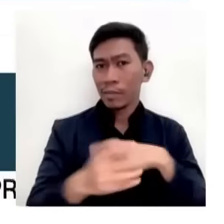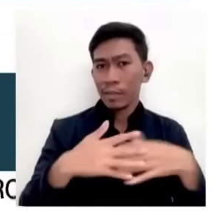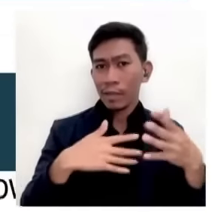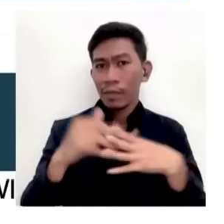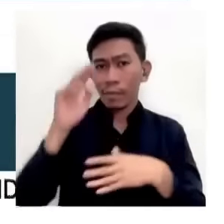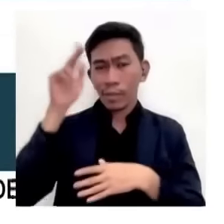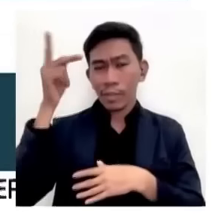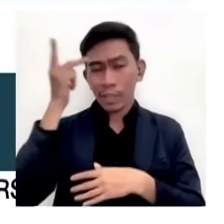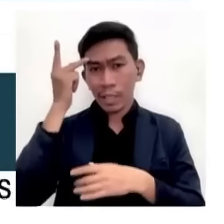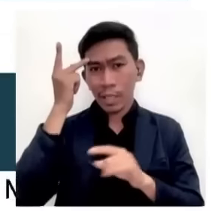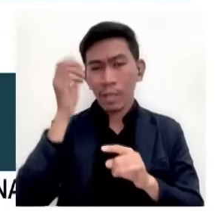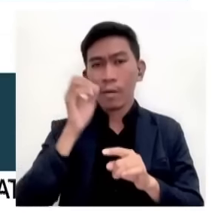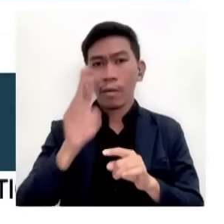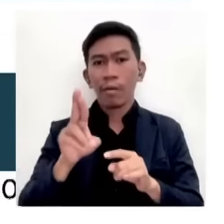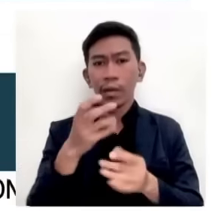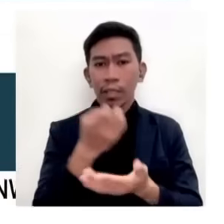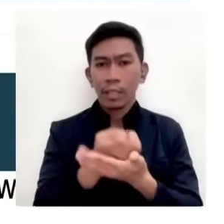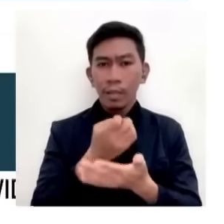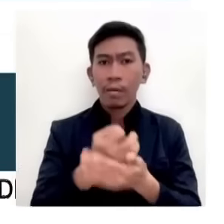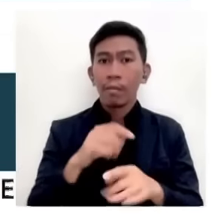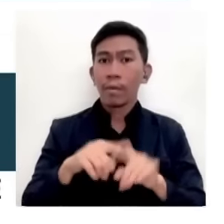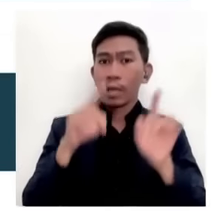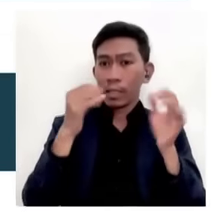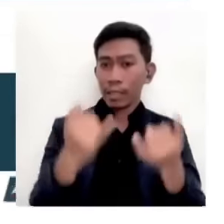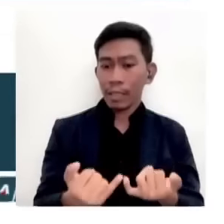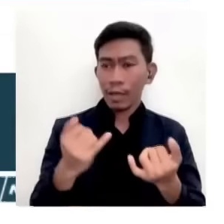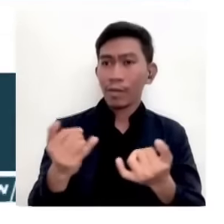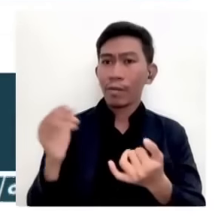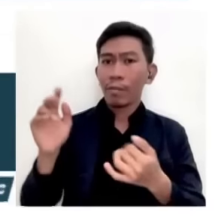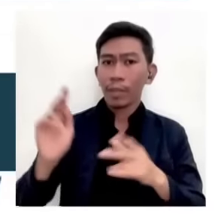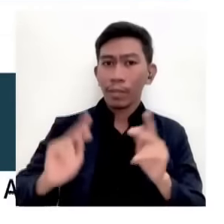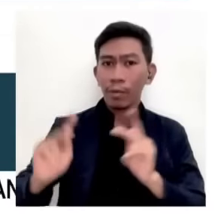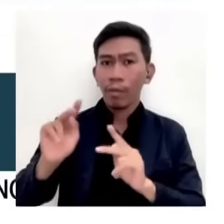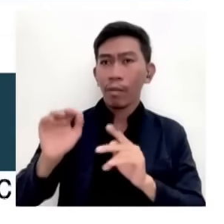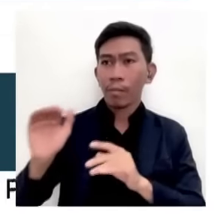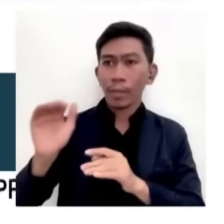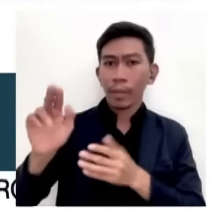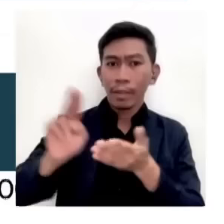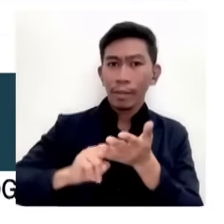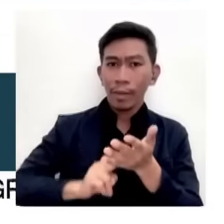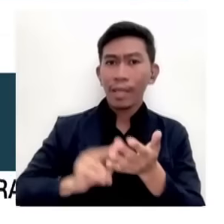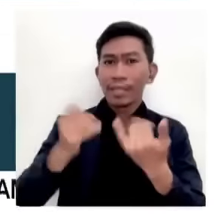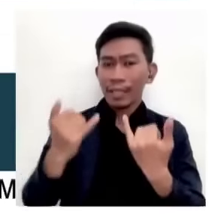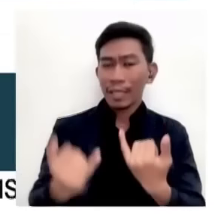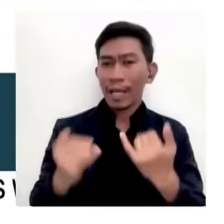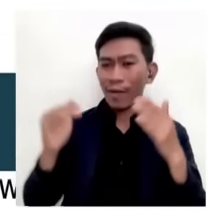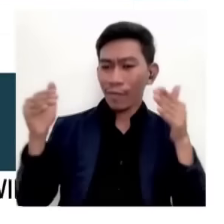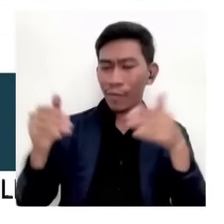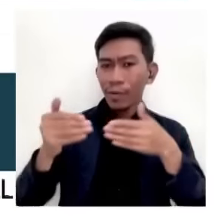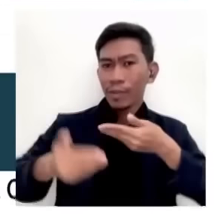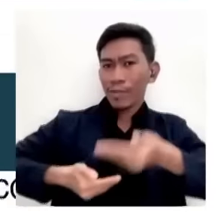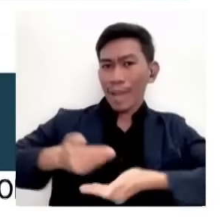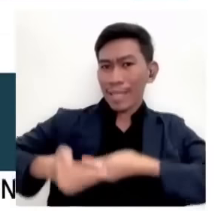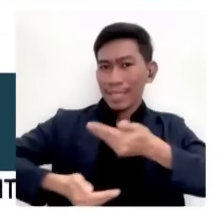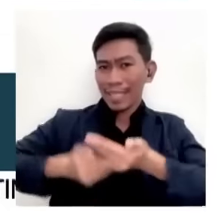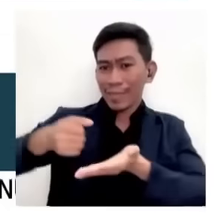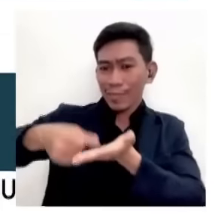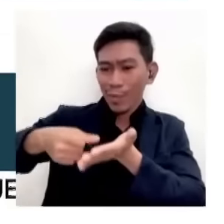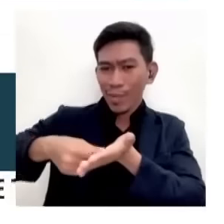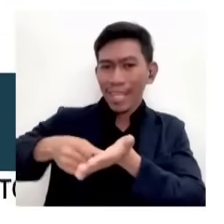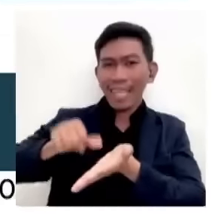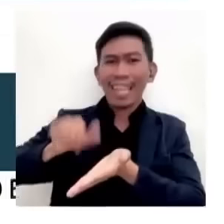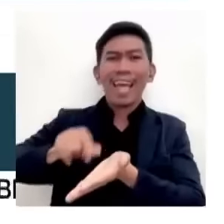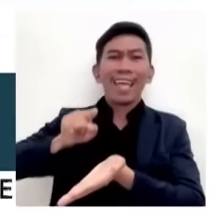economic. In this kind of PI, it's the manner of voting. Yung po yung tinatanong,